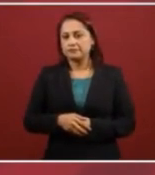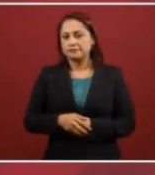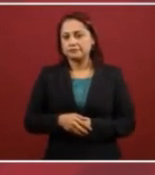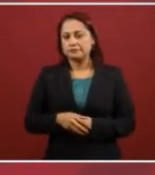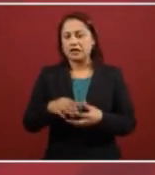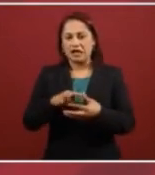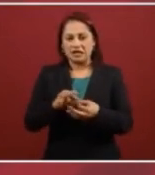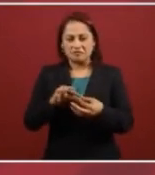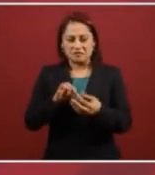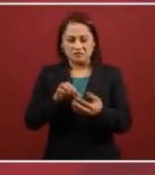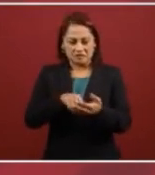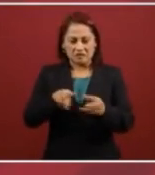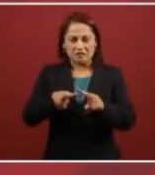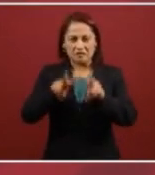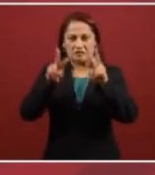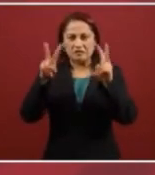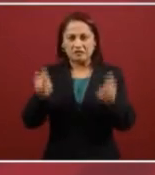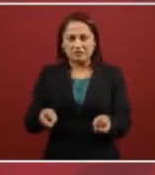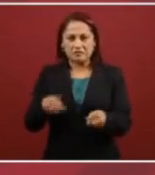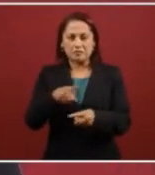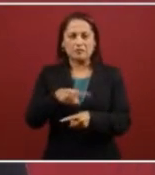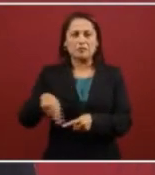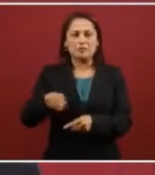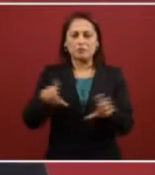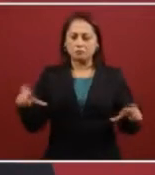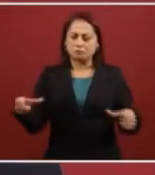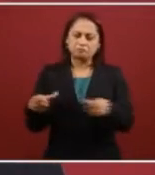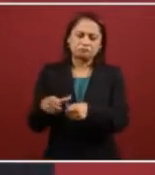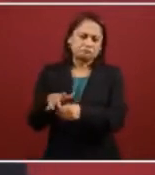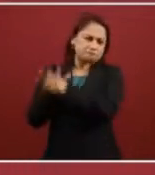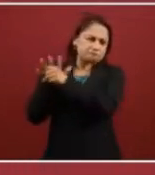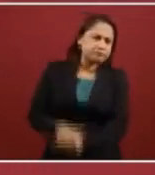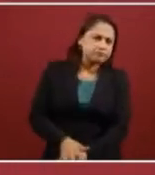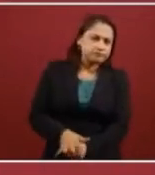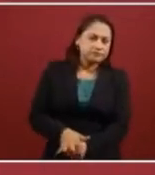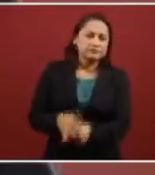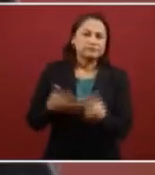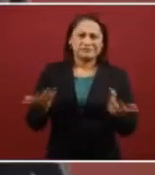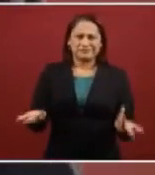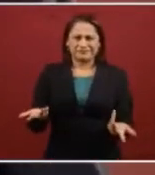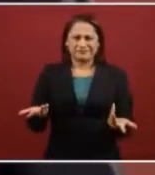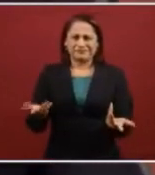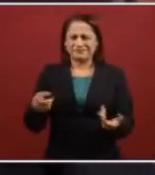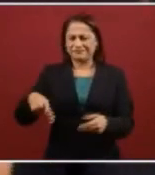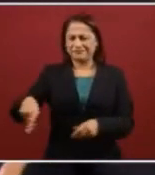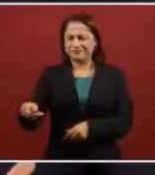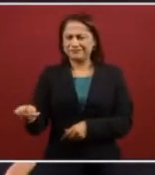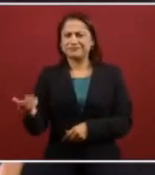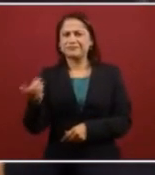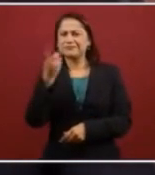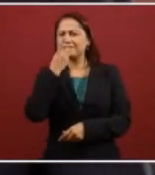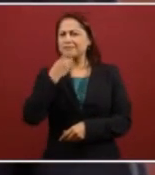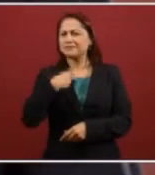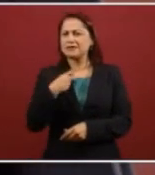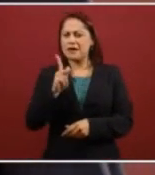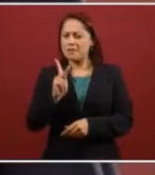minoría rapaz, of this minority that was raping the country in a development plan.